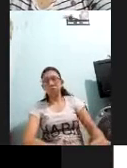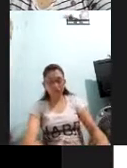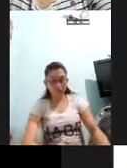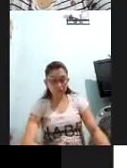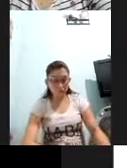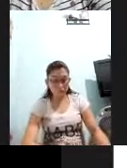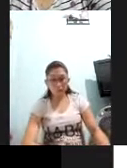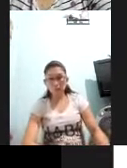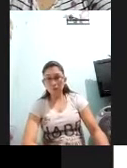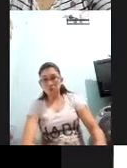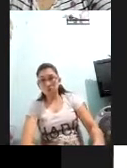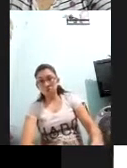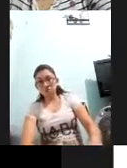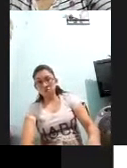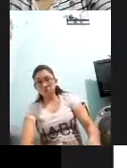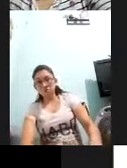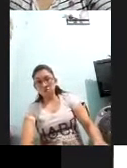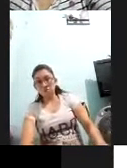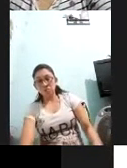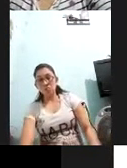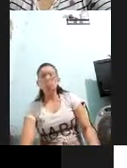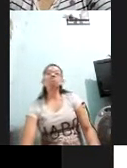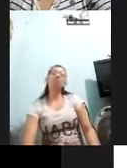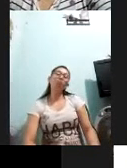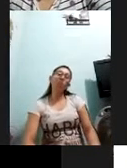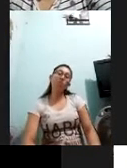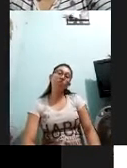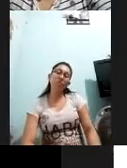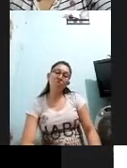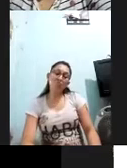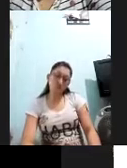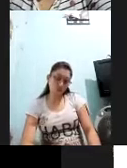Good evening. My name is Beatriz.